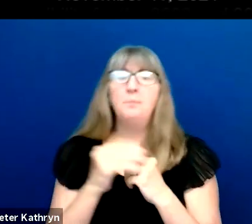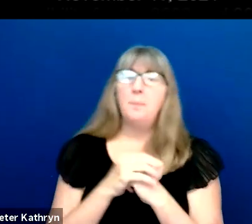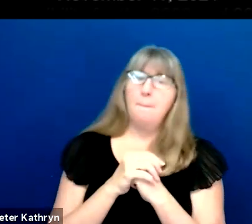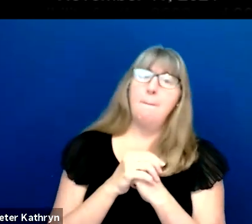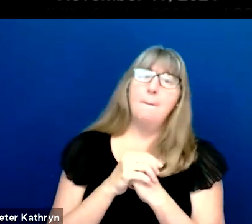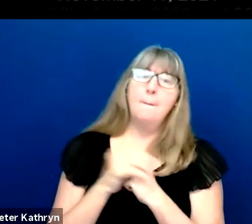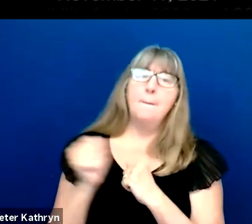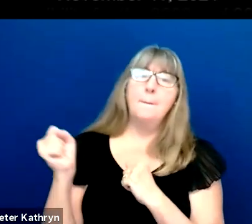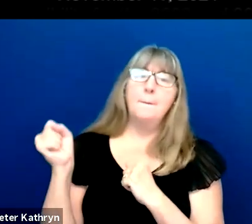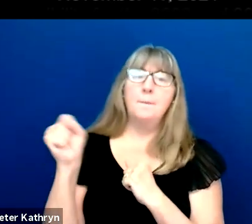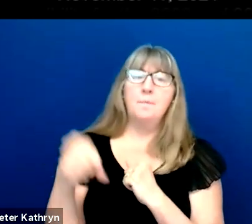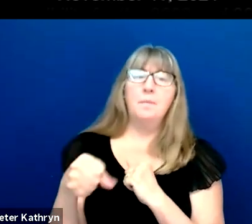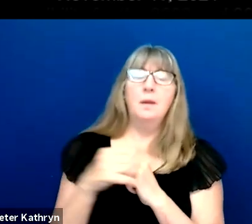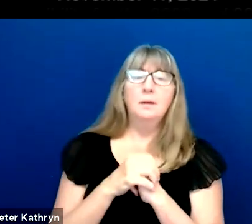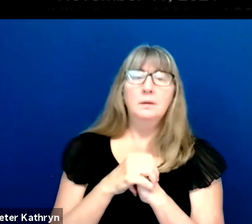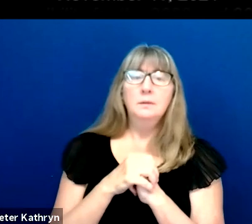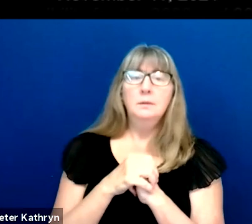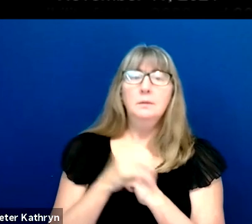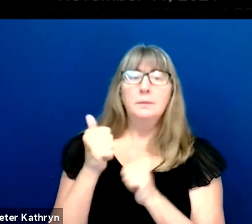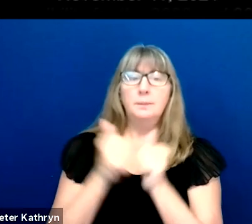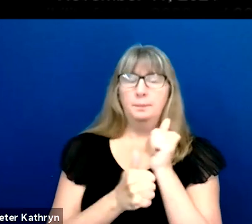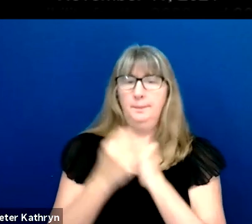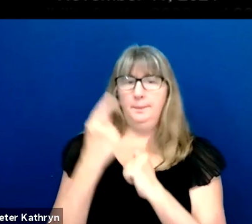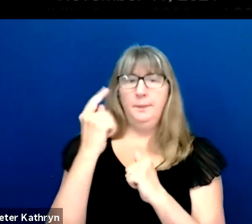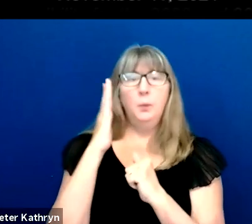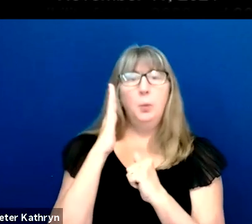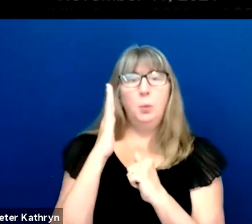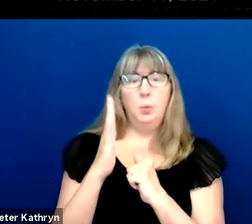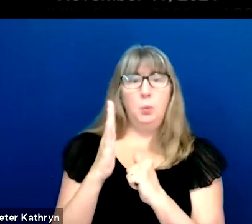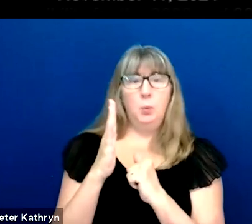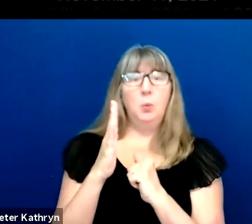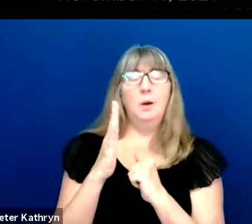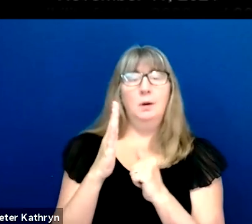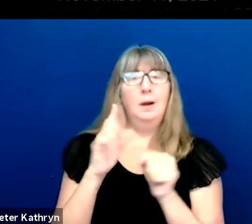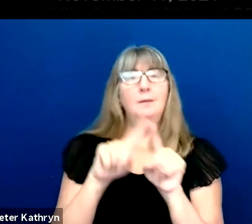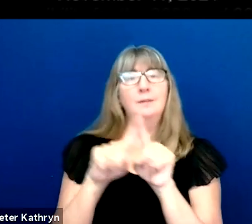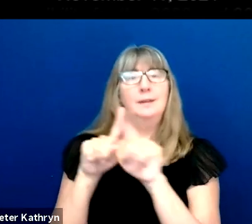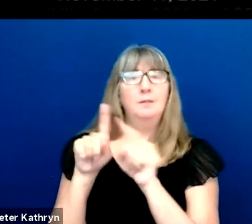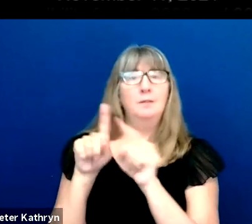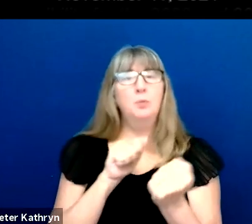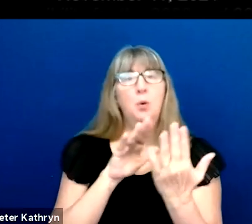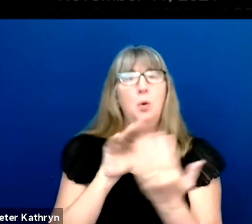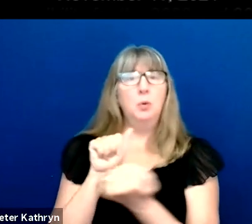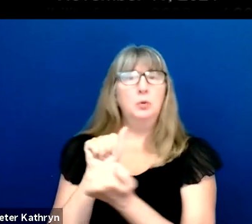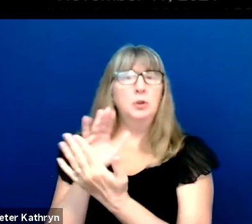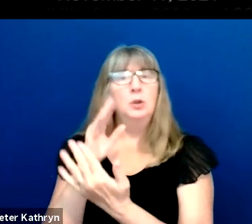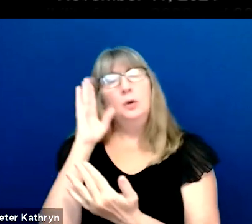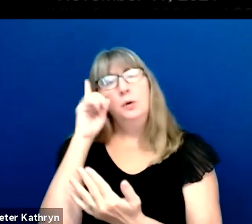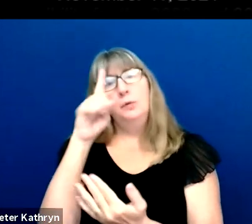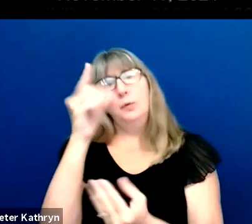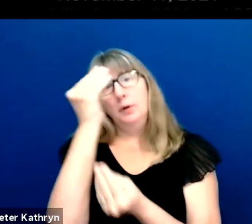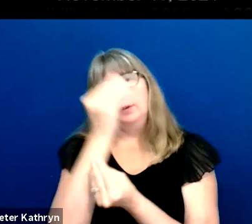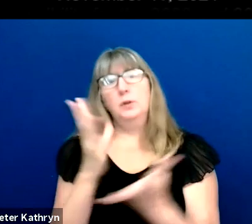Yeah, I everybody is going to take a different approach when it comes to disclosing their